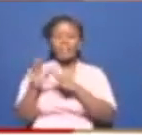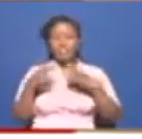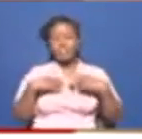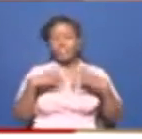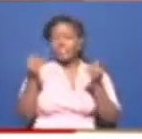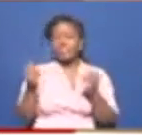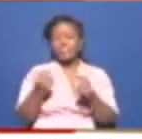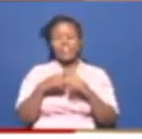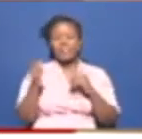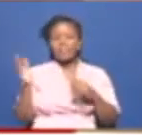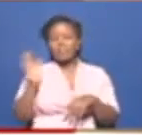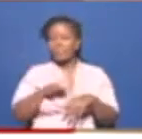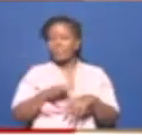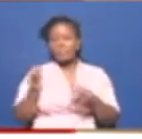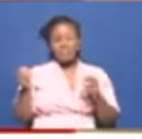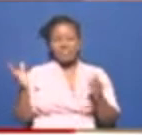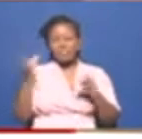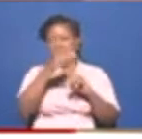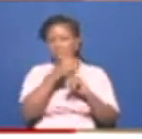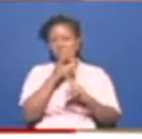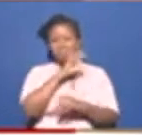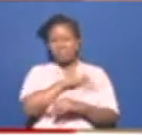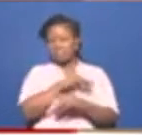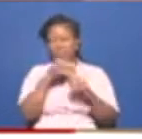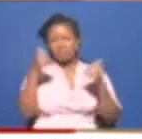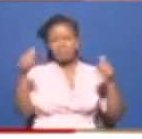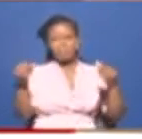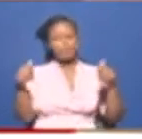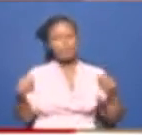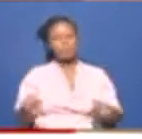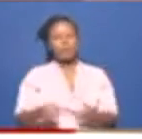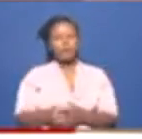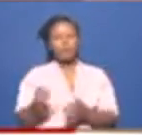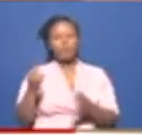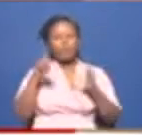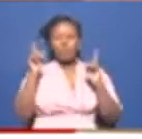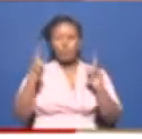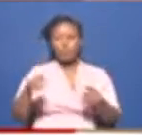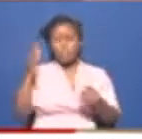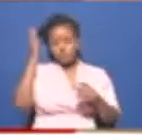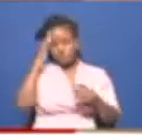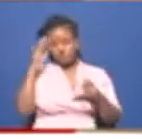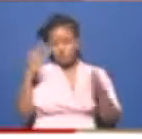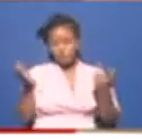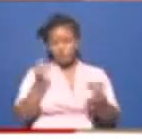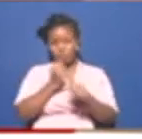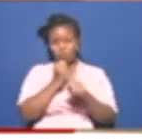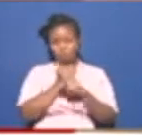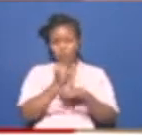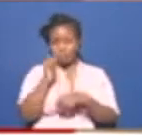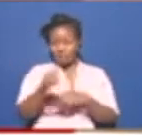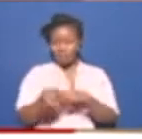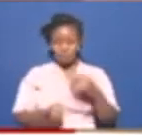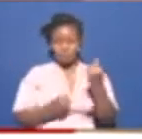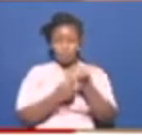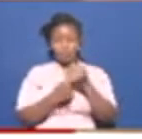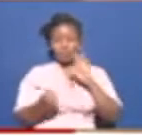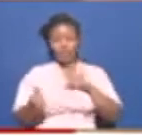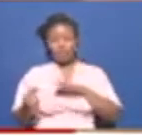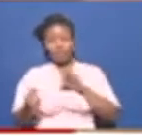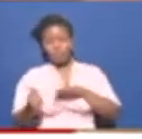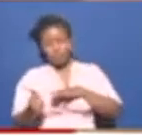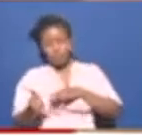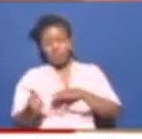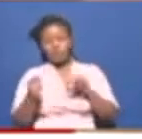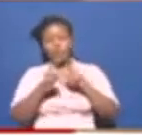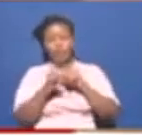that on the ground. So we need to really look at how we can be able to do this so that we can support our women. And then also because we're still in an